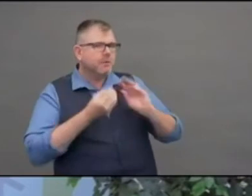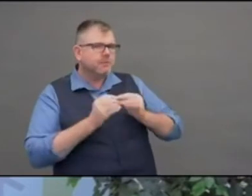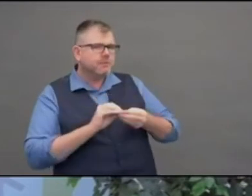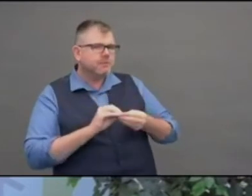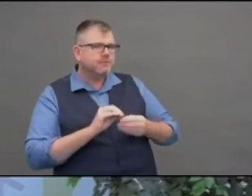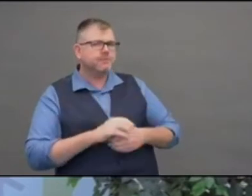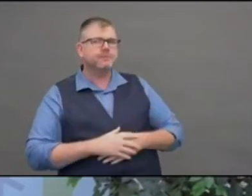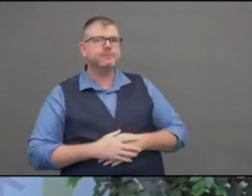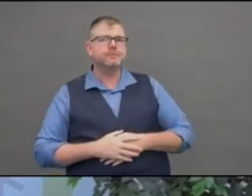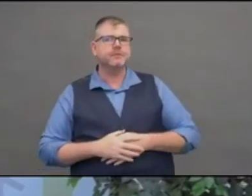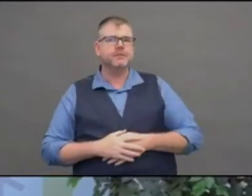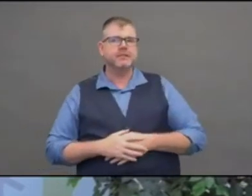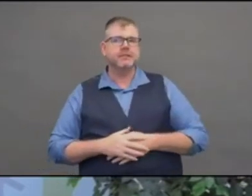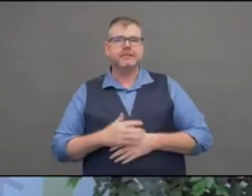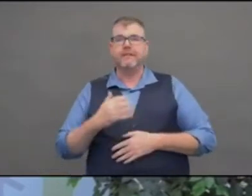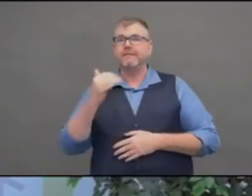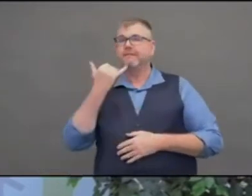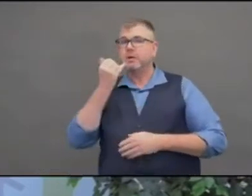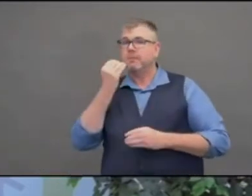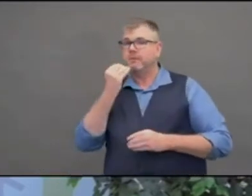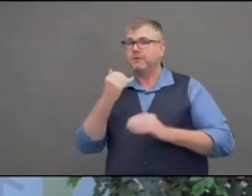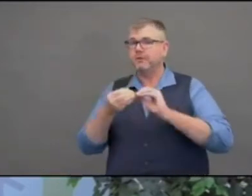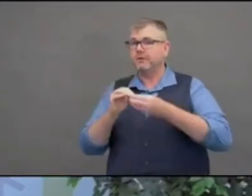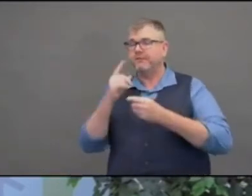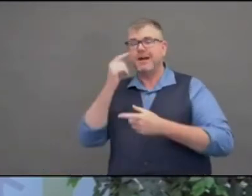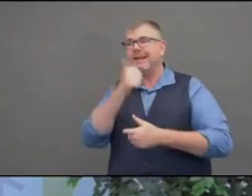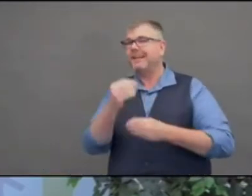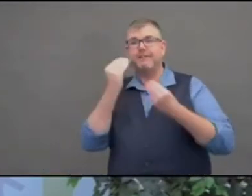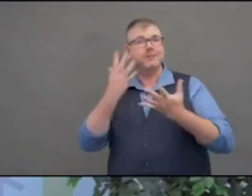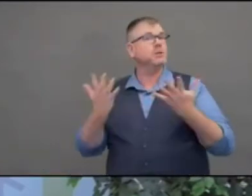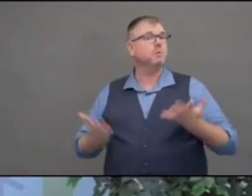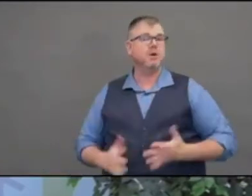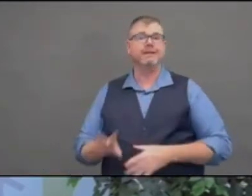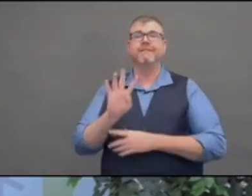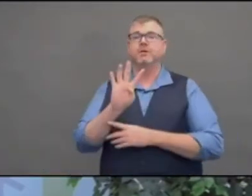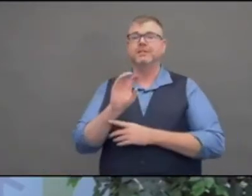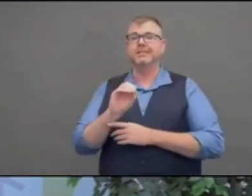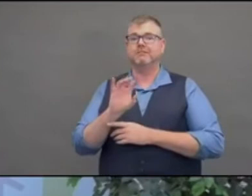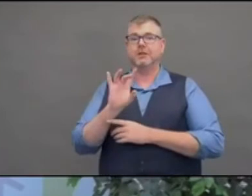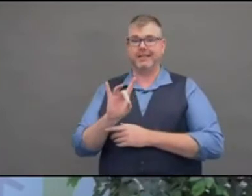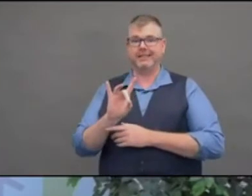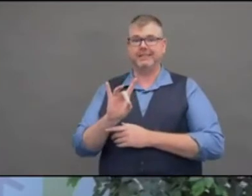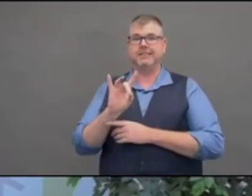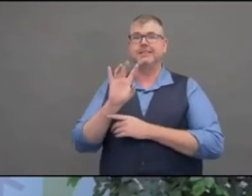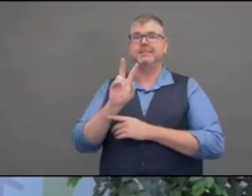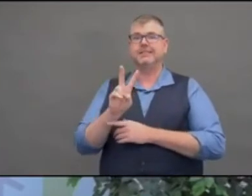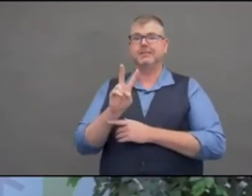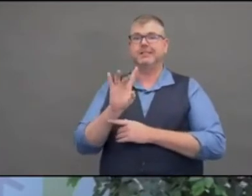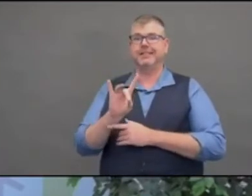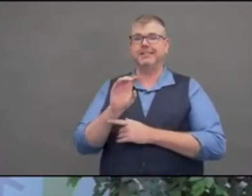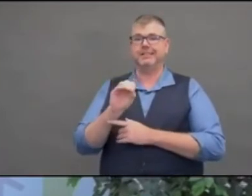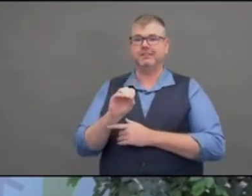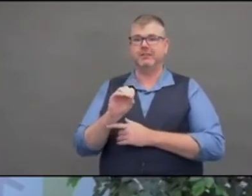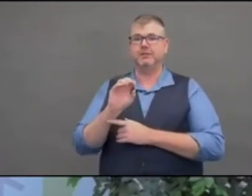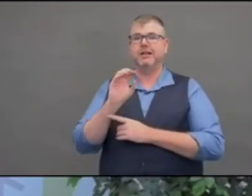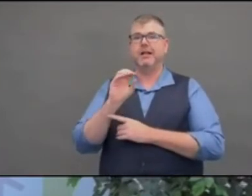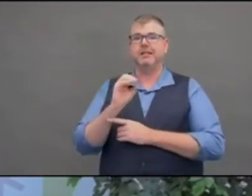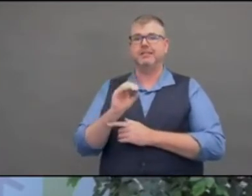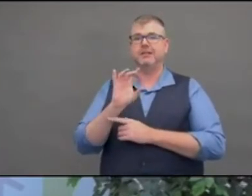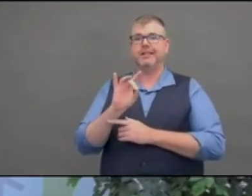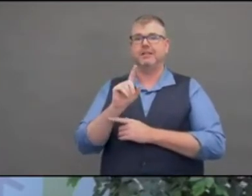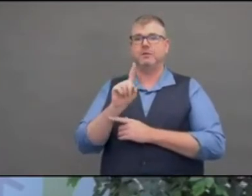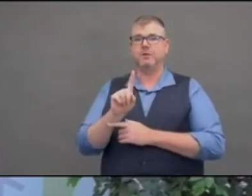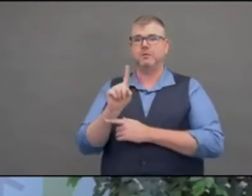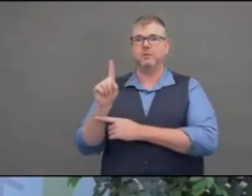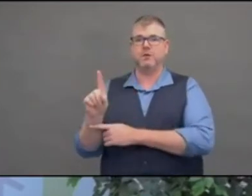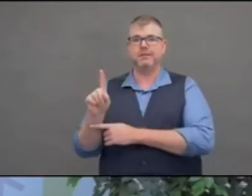at for any information is 408-280-0811. Thank you, Valerie. Valerie, any last words that you